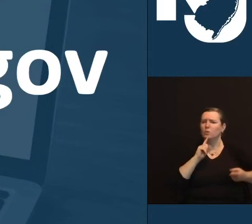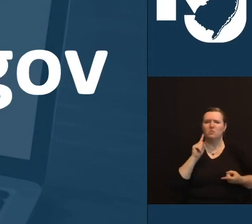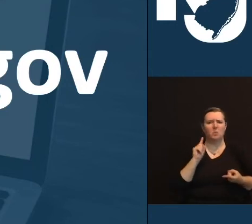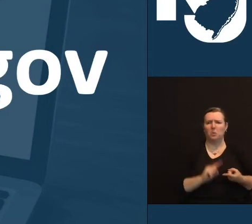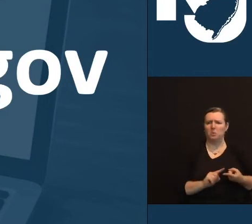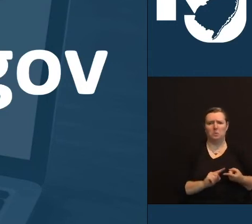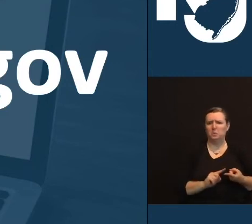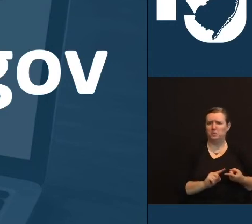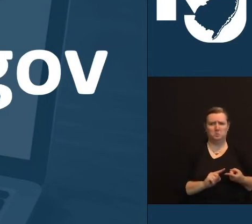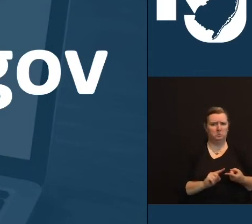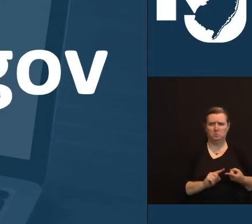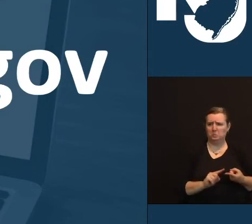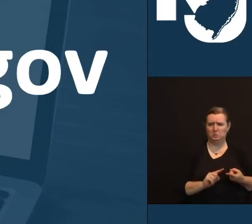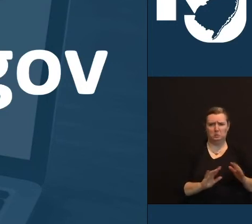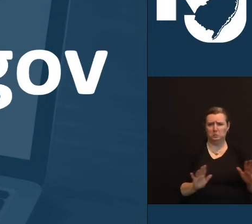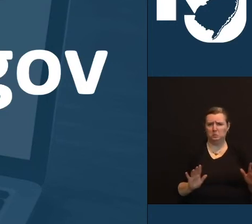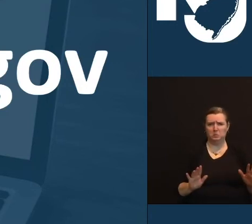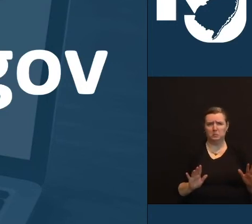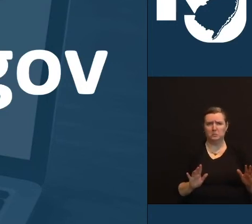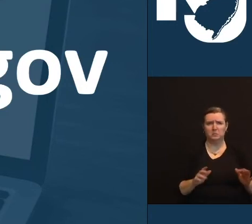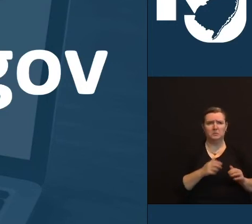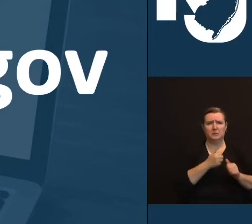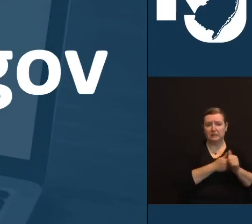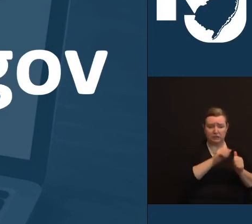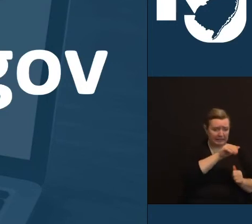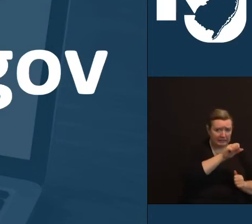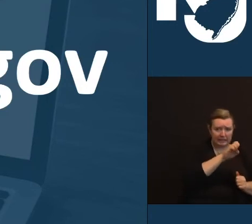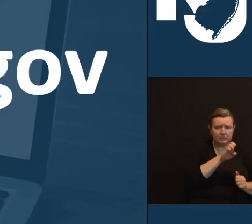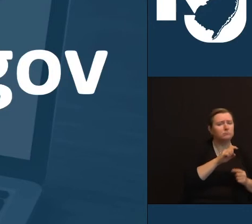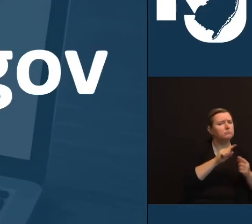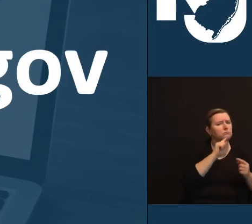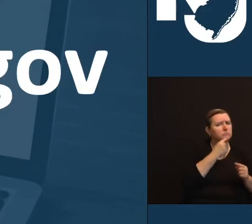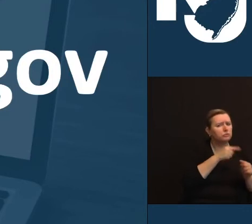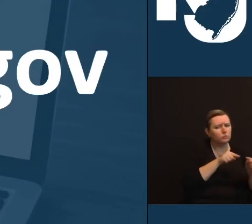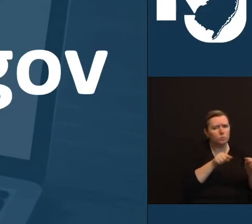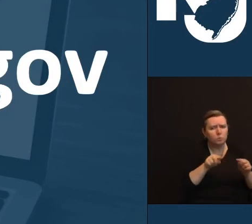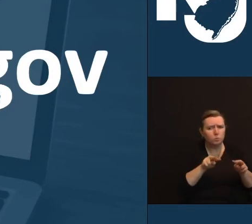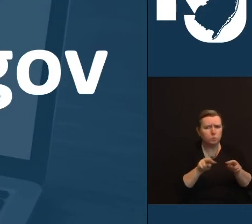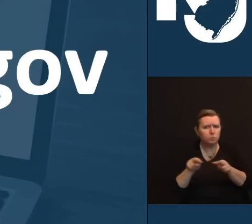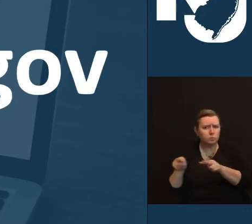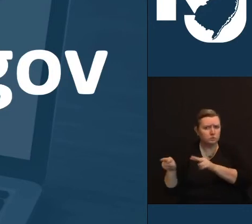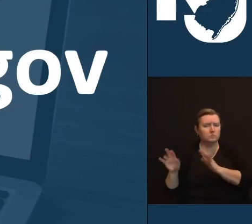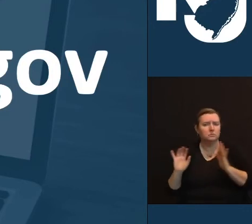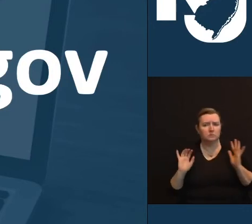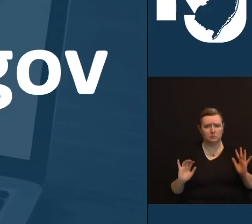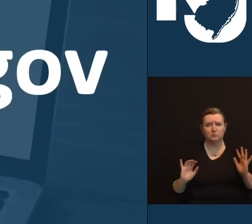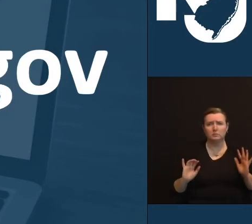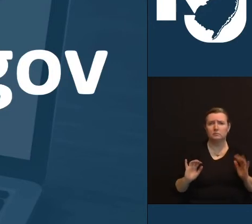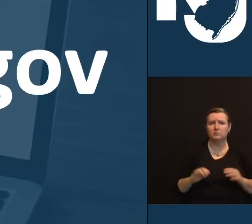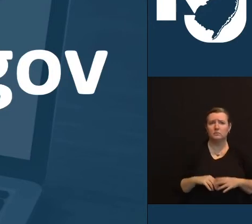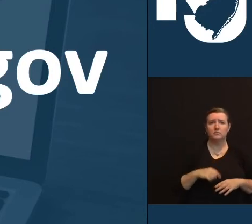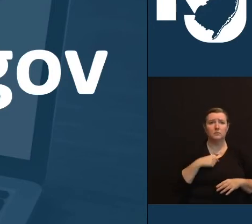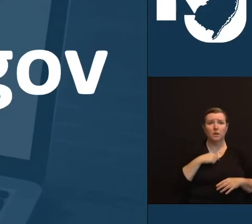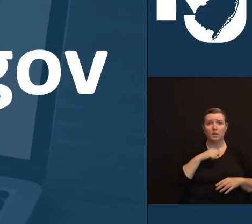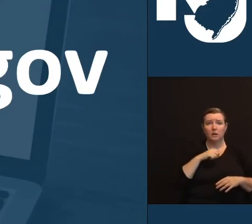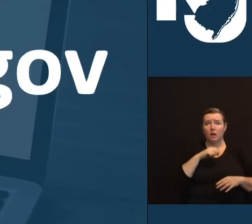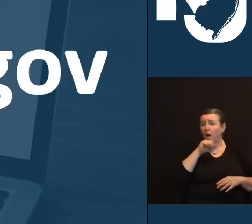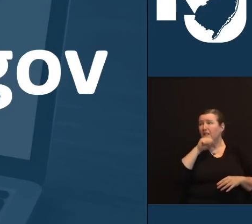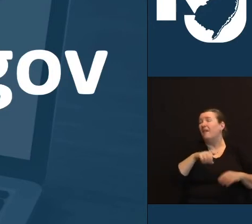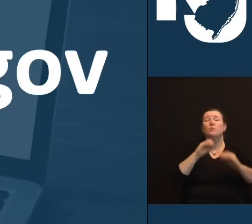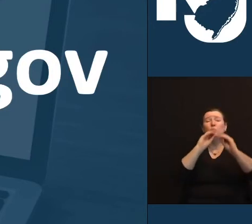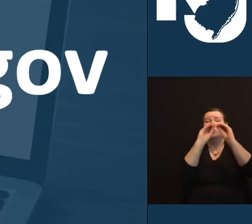take each and every one of these cases deadly seriously, and yours truly and all of us would like to be batting 1,000, but it is well